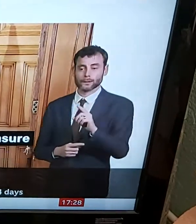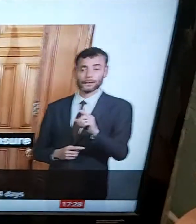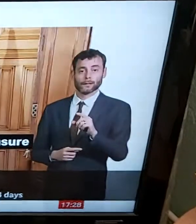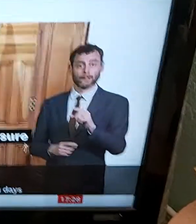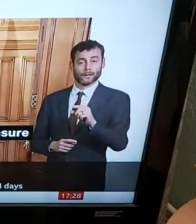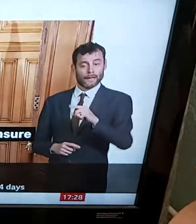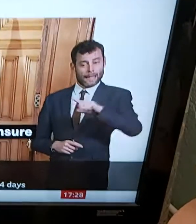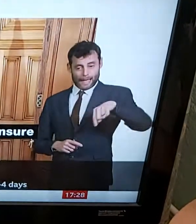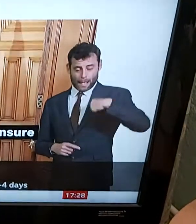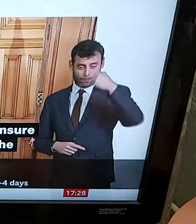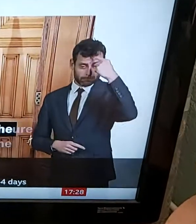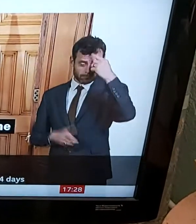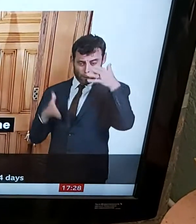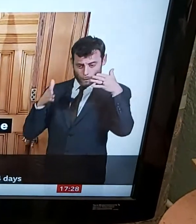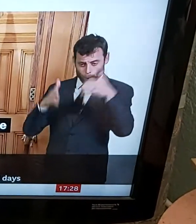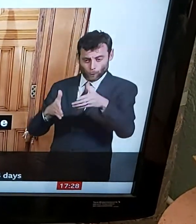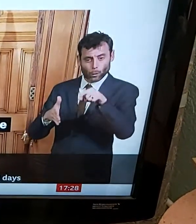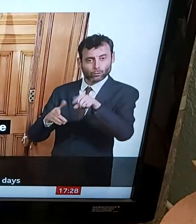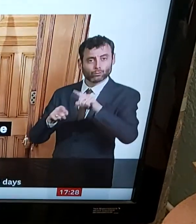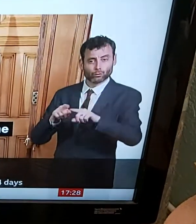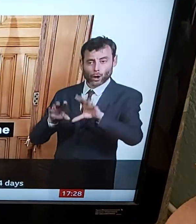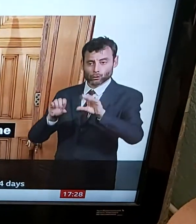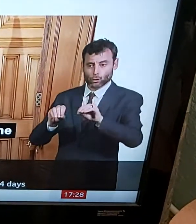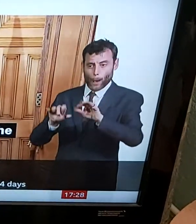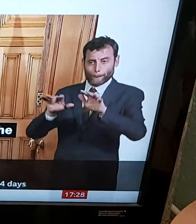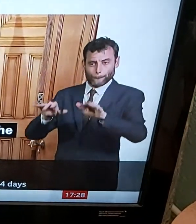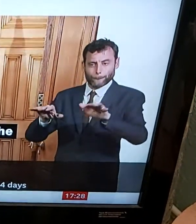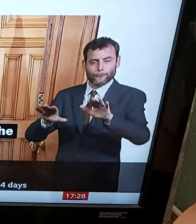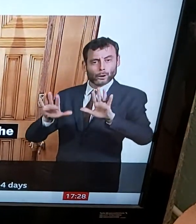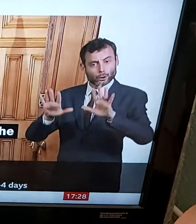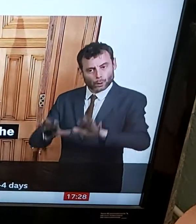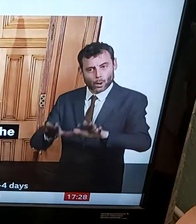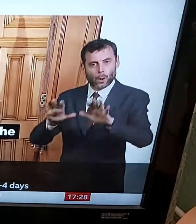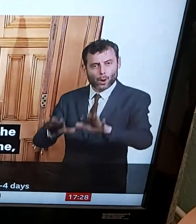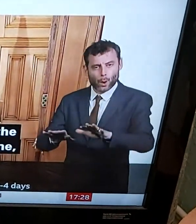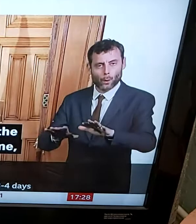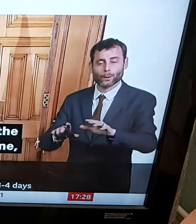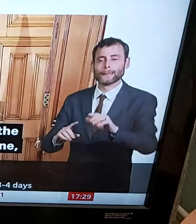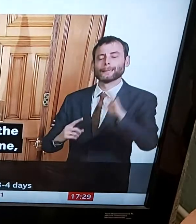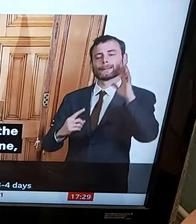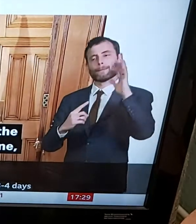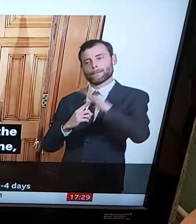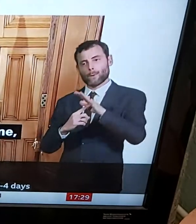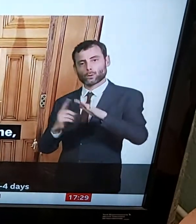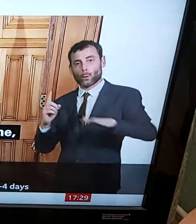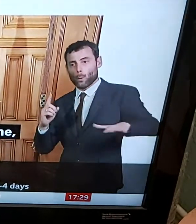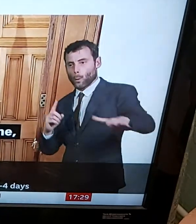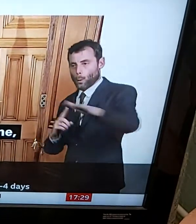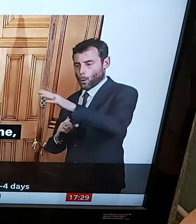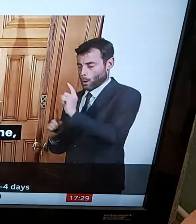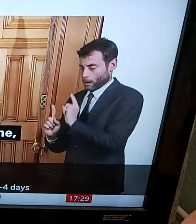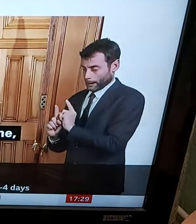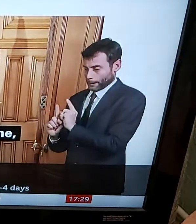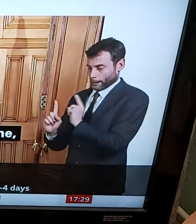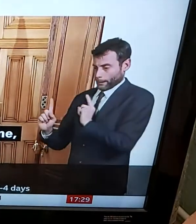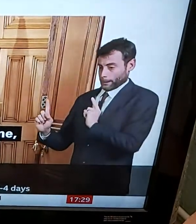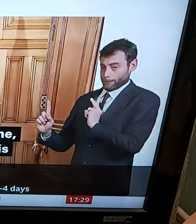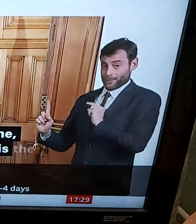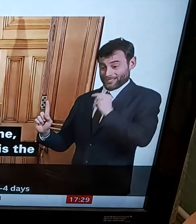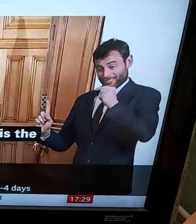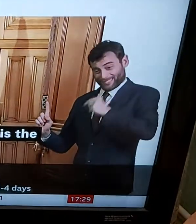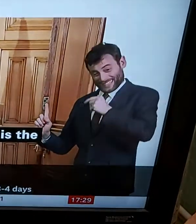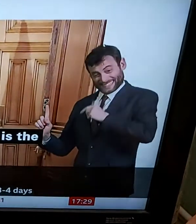that everyone, wherever possible, practices the appropriate social distancing disciplines that we've announced